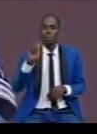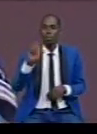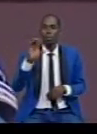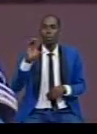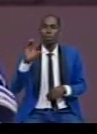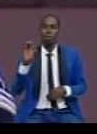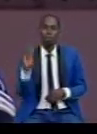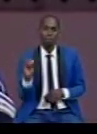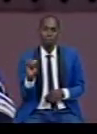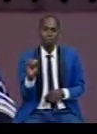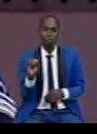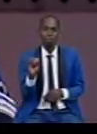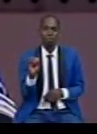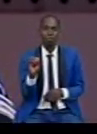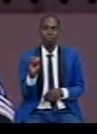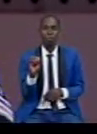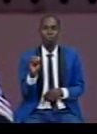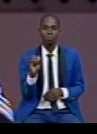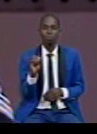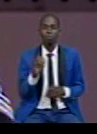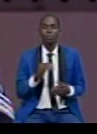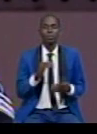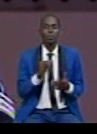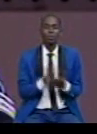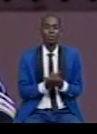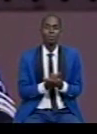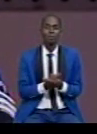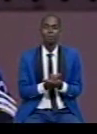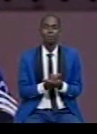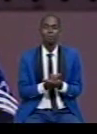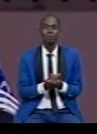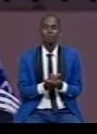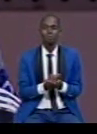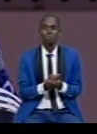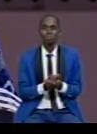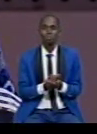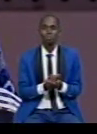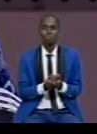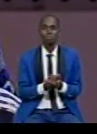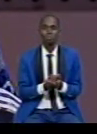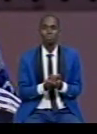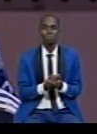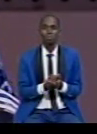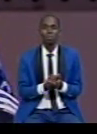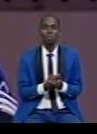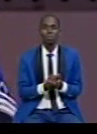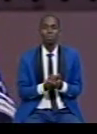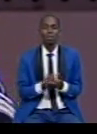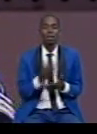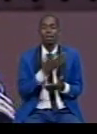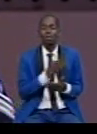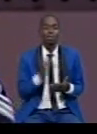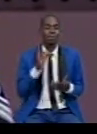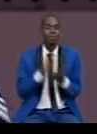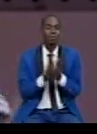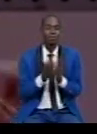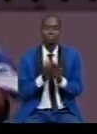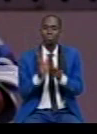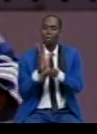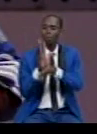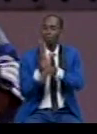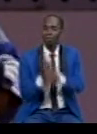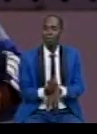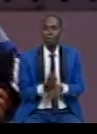is, medically, the active agent there is nicotine. And she gets addicted to nicotine